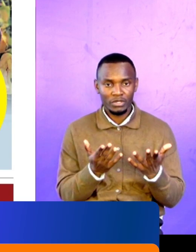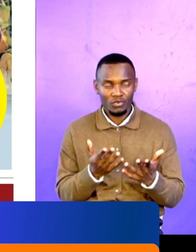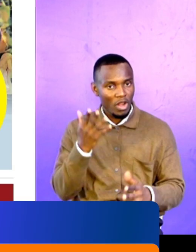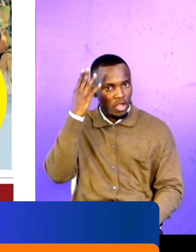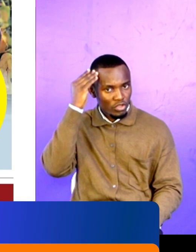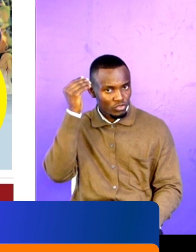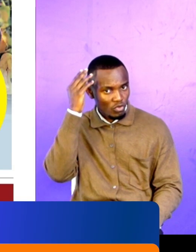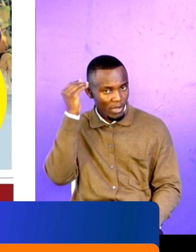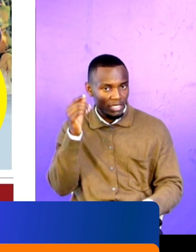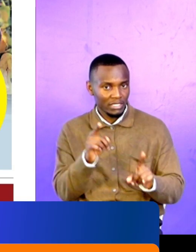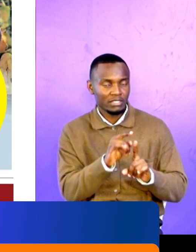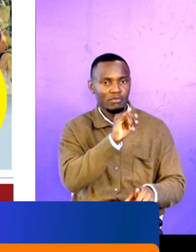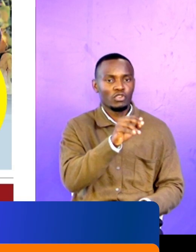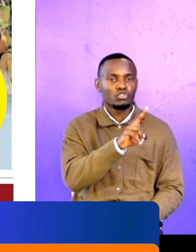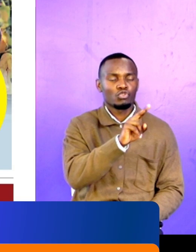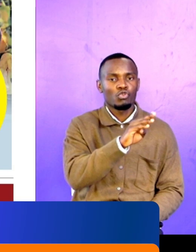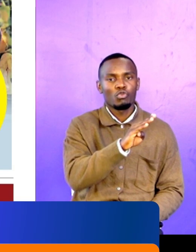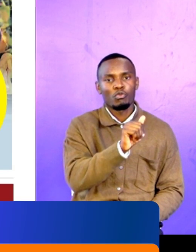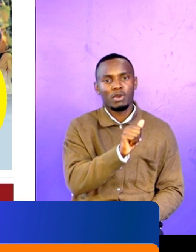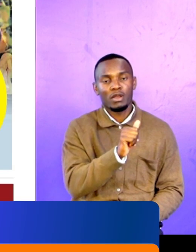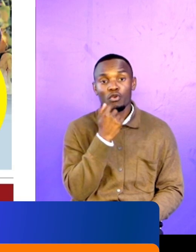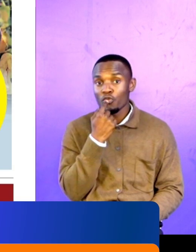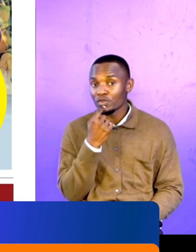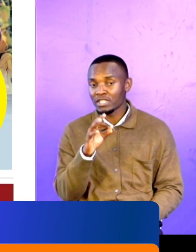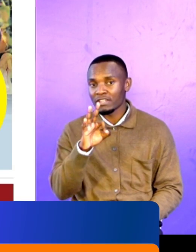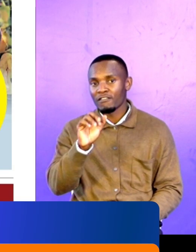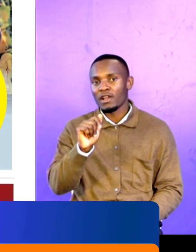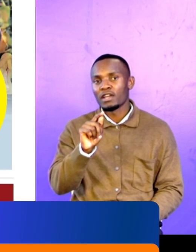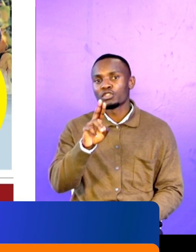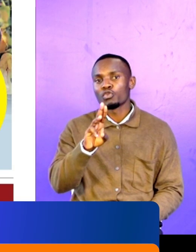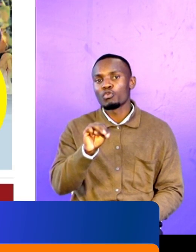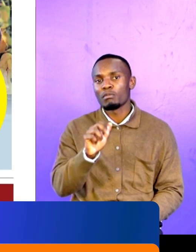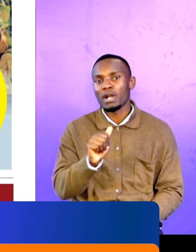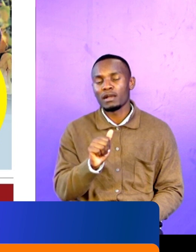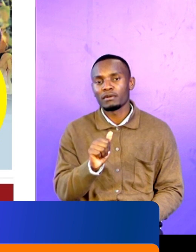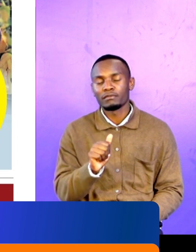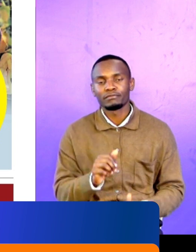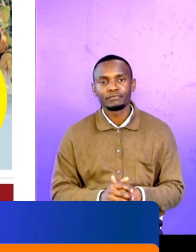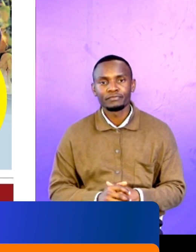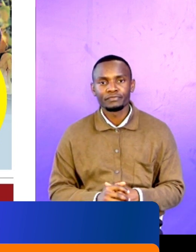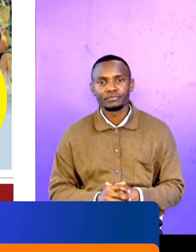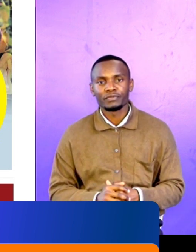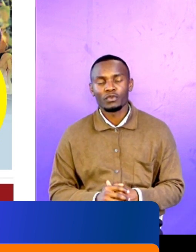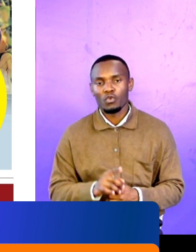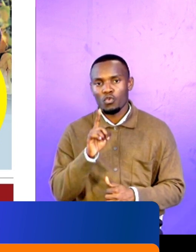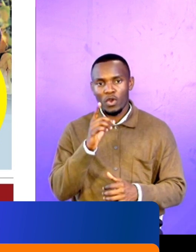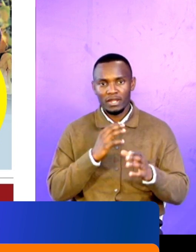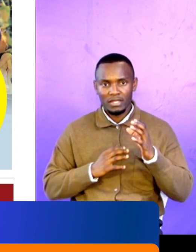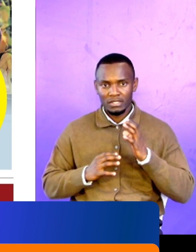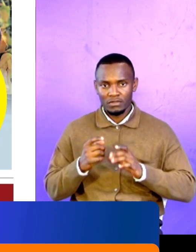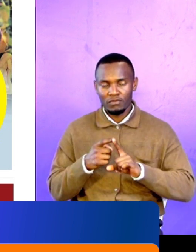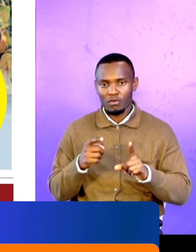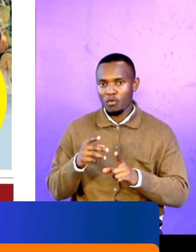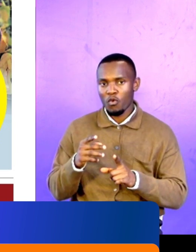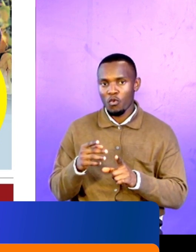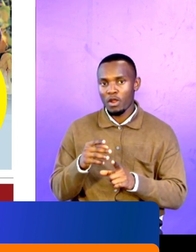Somalia National Army. That is Fatuma Abdullahi Husseini, resident of Mandela. Now